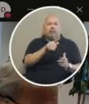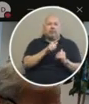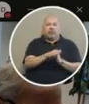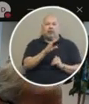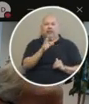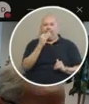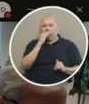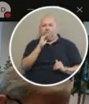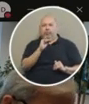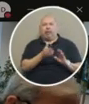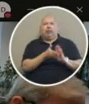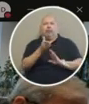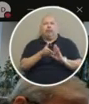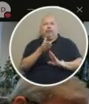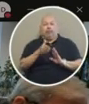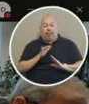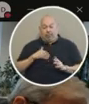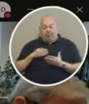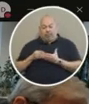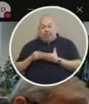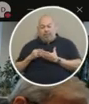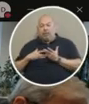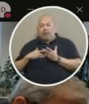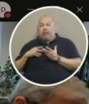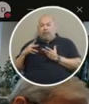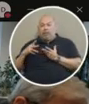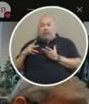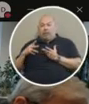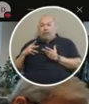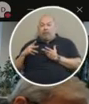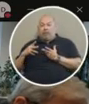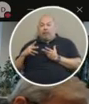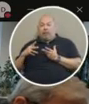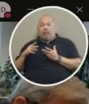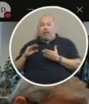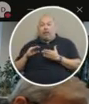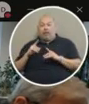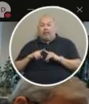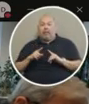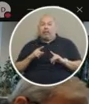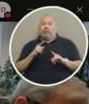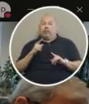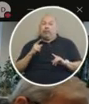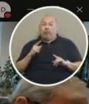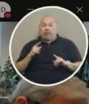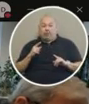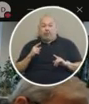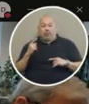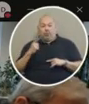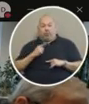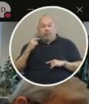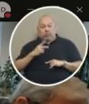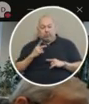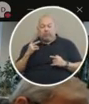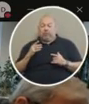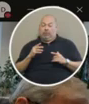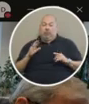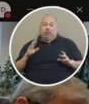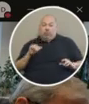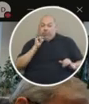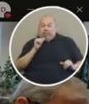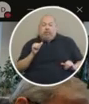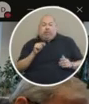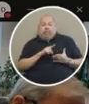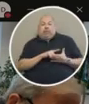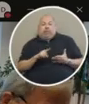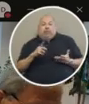Okay. Yeah, because I think that as the days and the weeks and God forbid the months of this